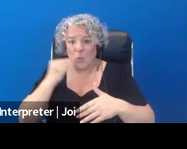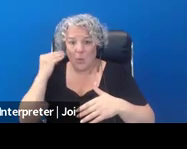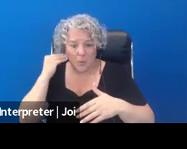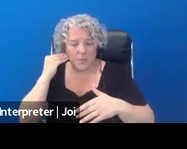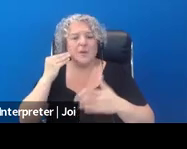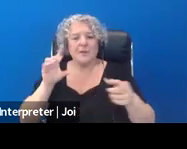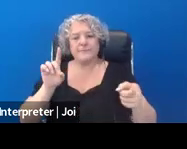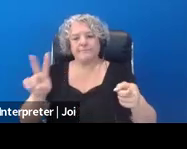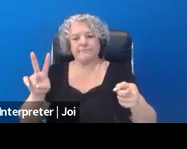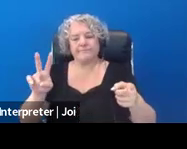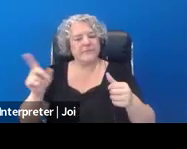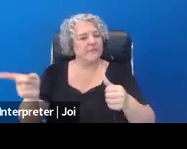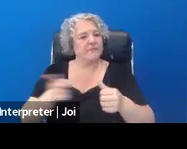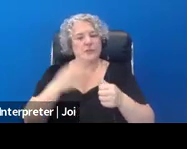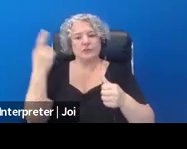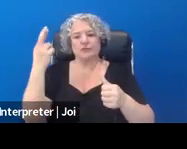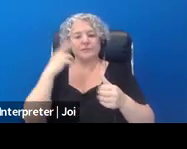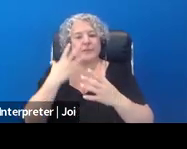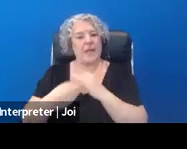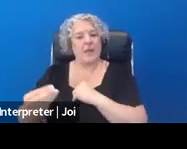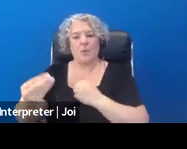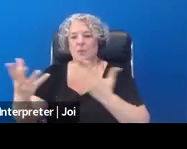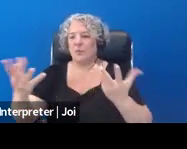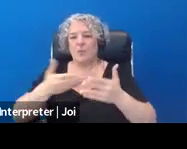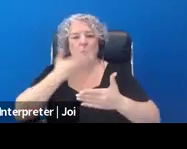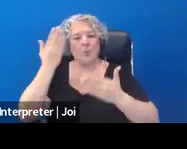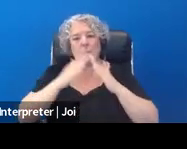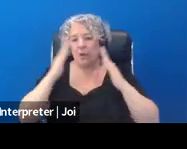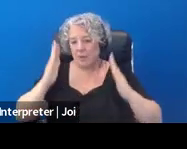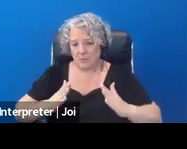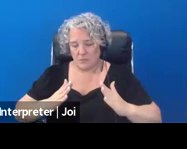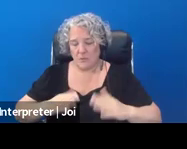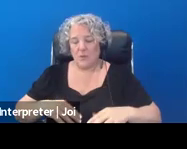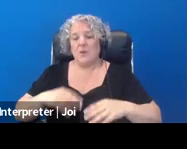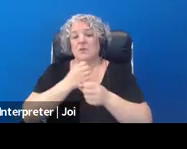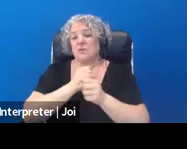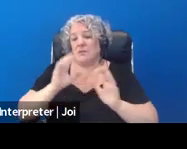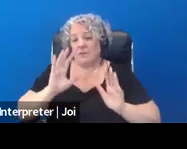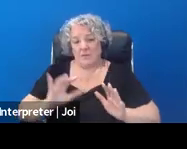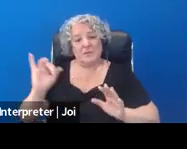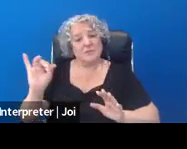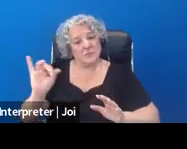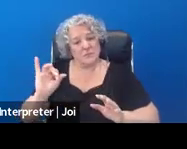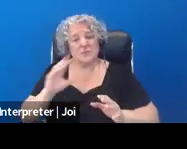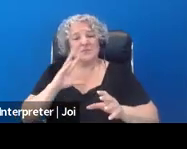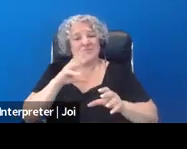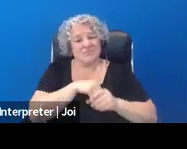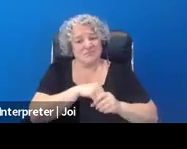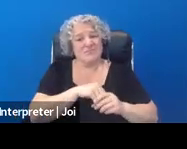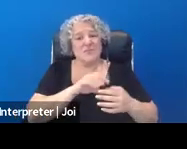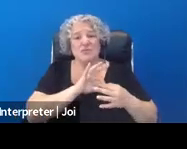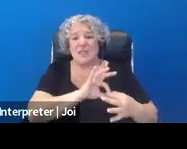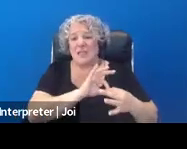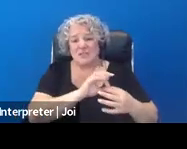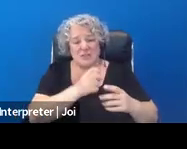domestic violence was the immediate cause of their homelessness. Survivors also often remain in abusive relationships